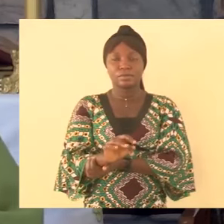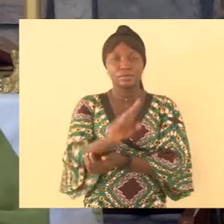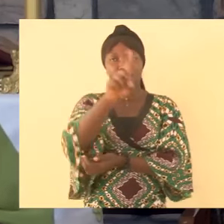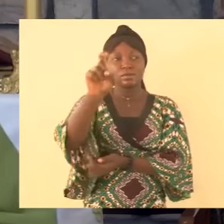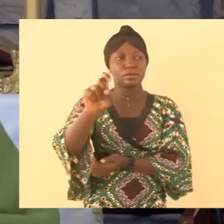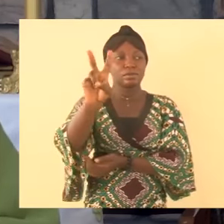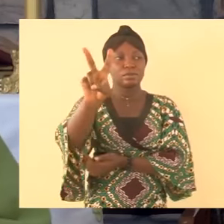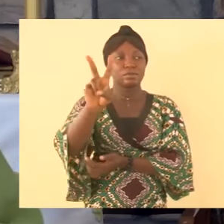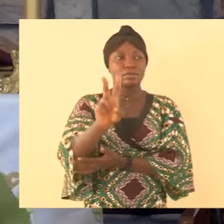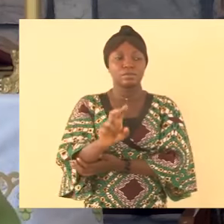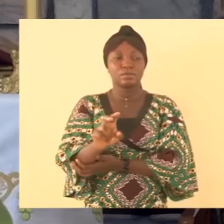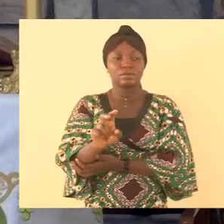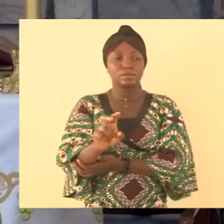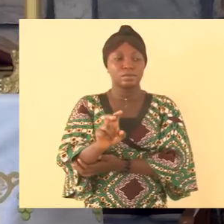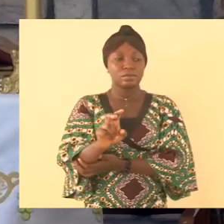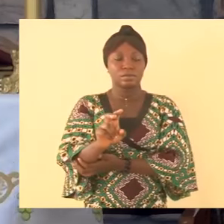24-28. Question two,